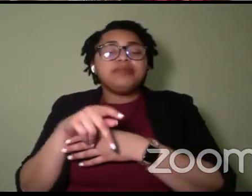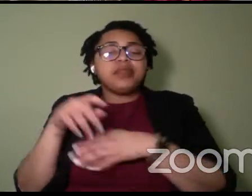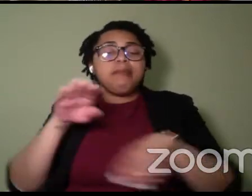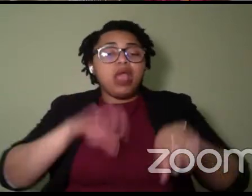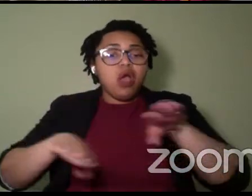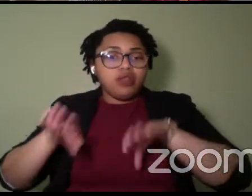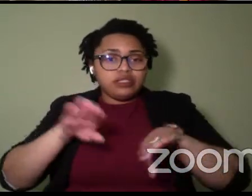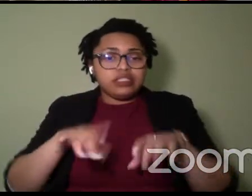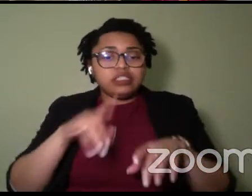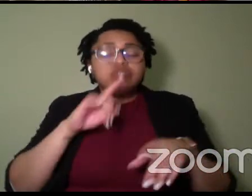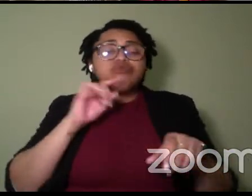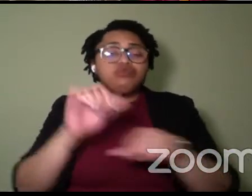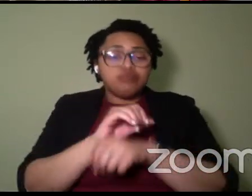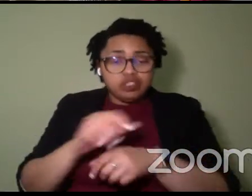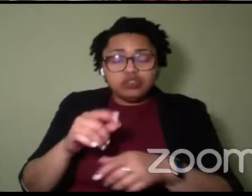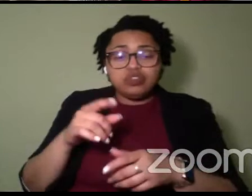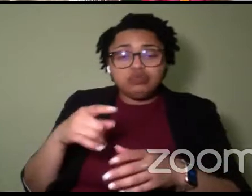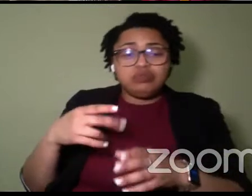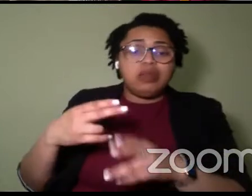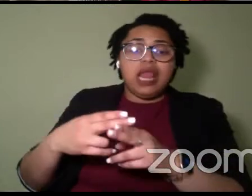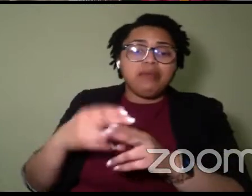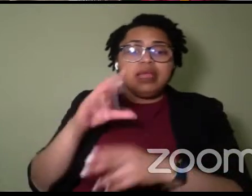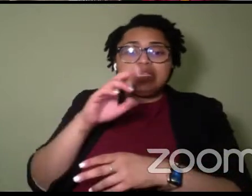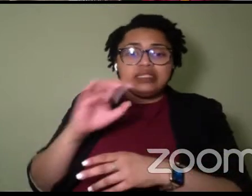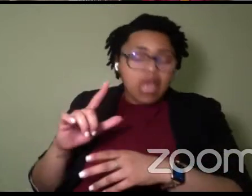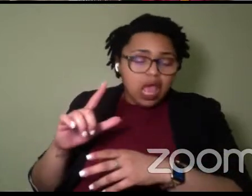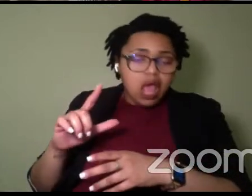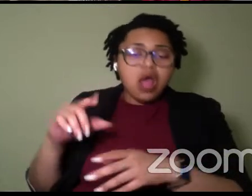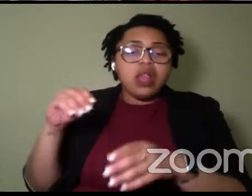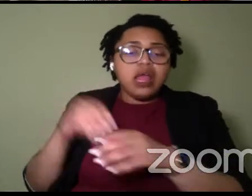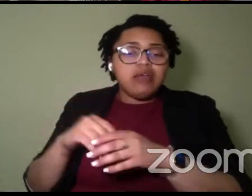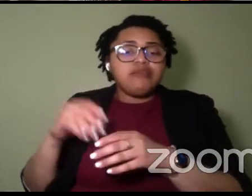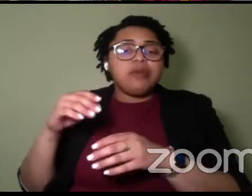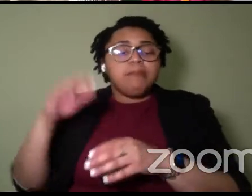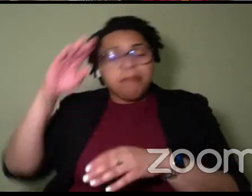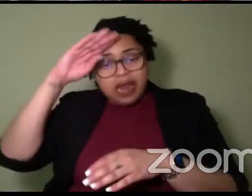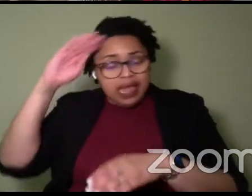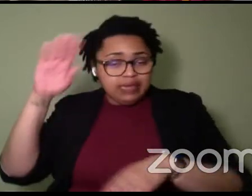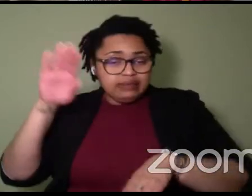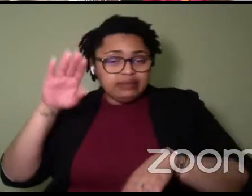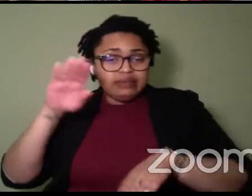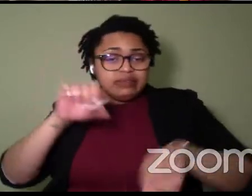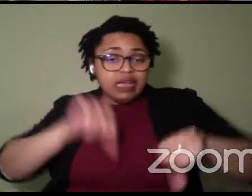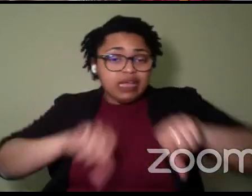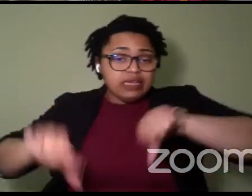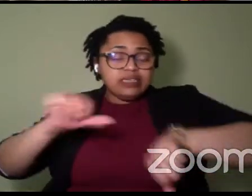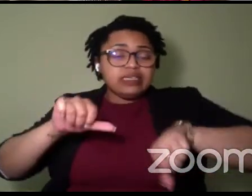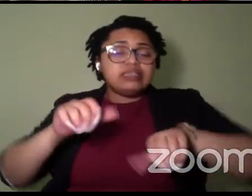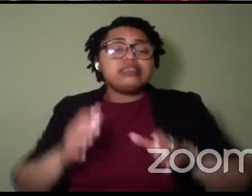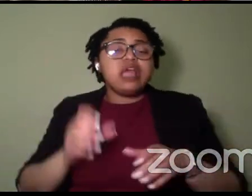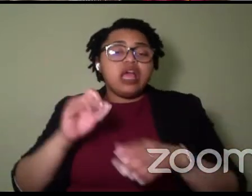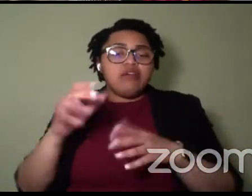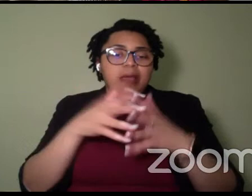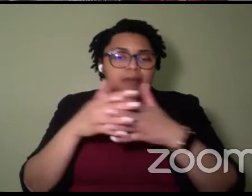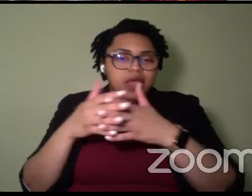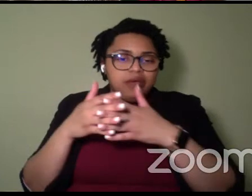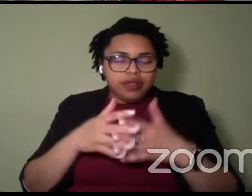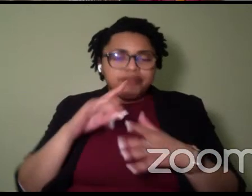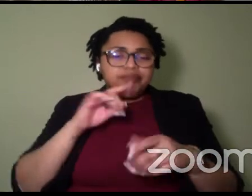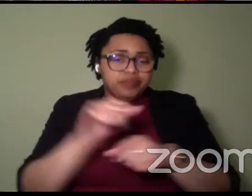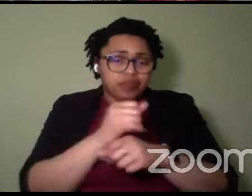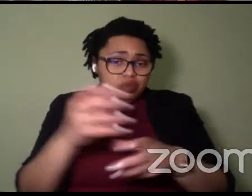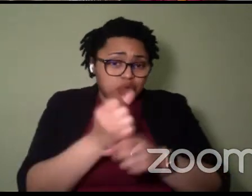Black Scientists in America and was the winner of the 2021 Cynthia Westcott